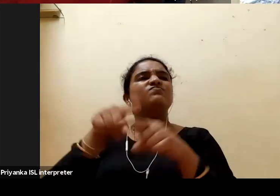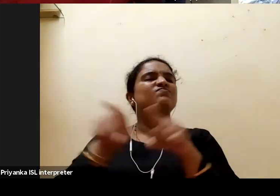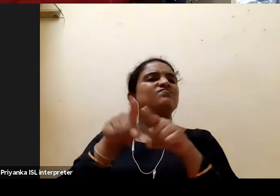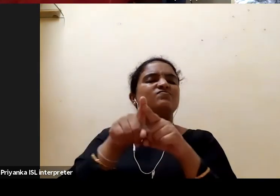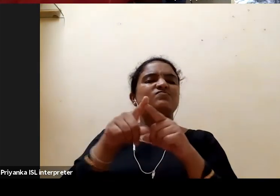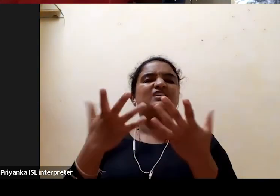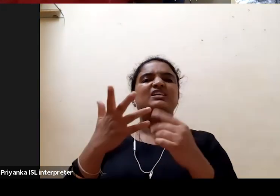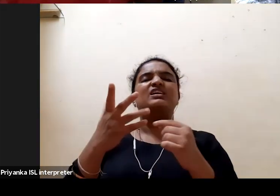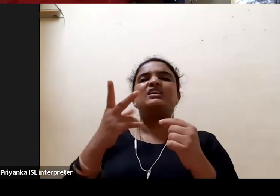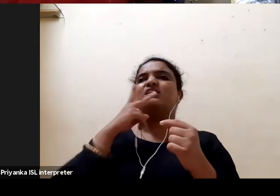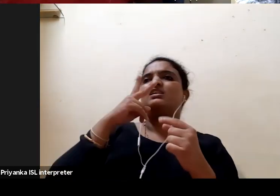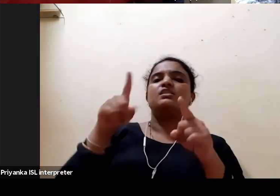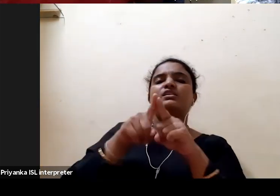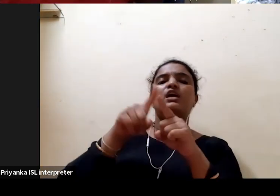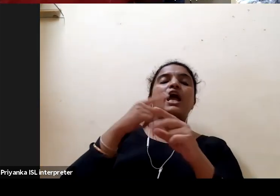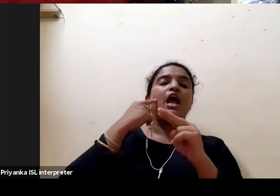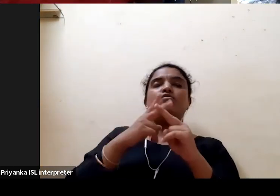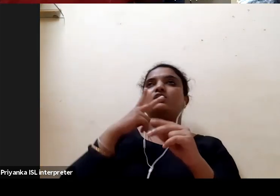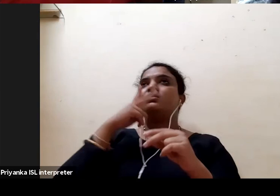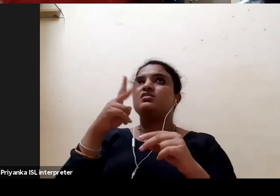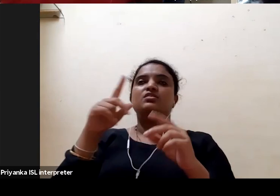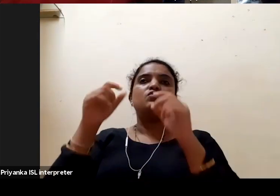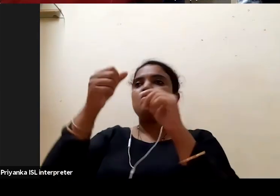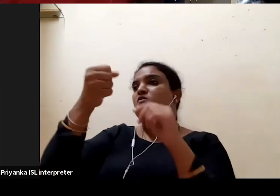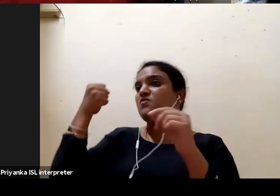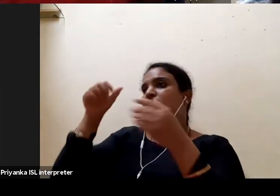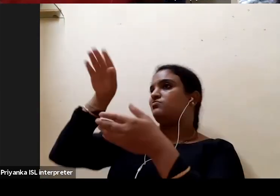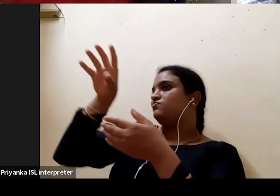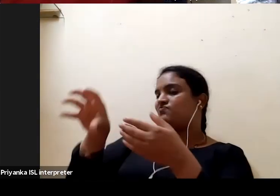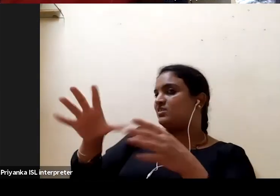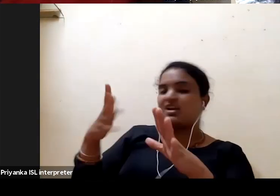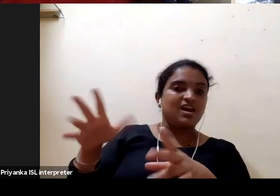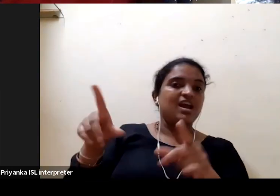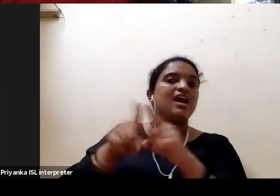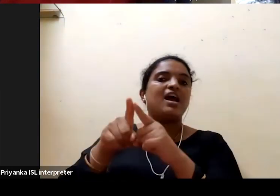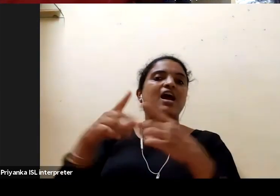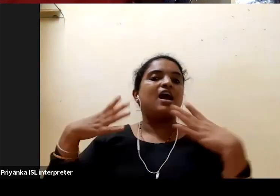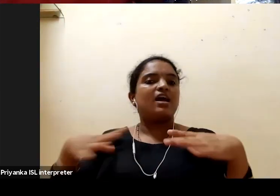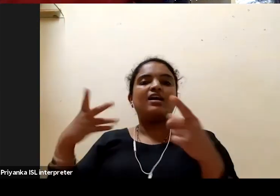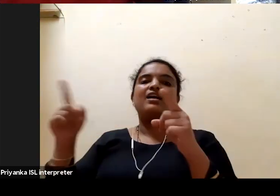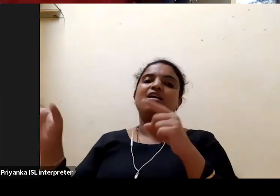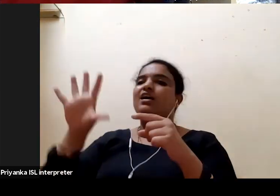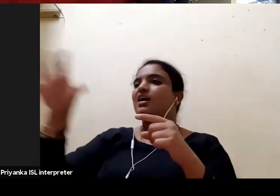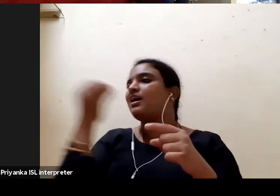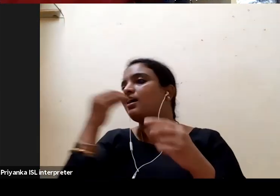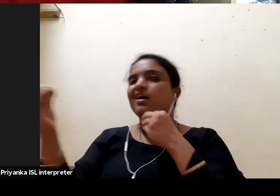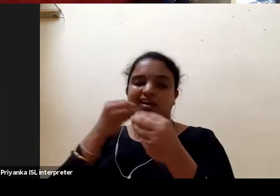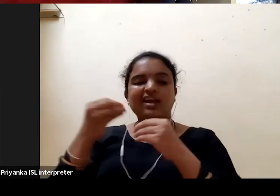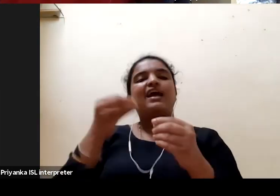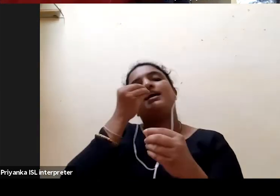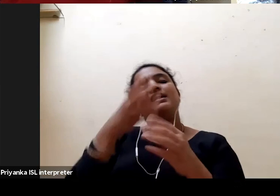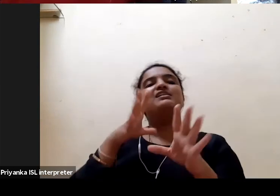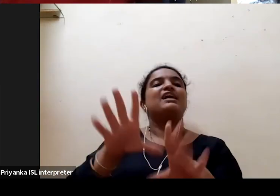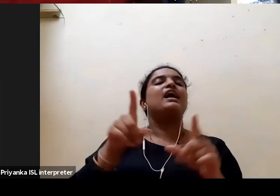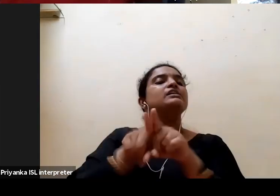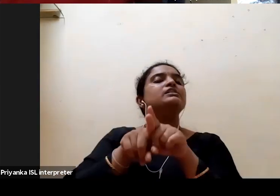because what you see is what you eat. If these things are not in your fridge, or if all other unhealthy things are there, you will grab that. So one